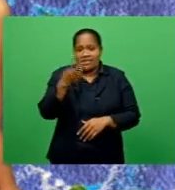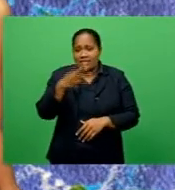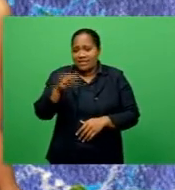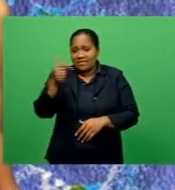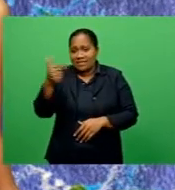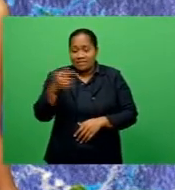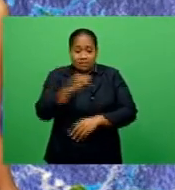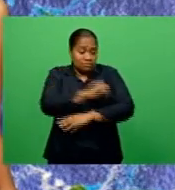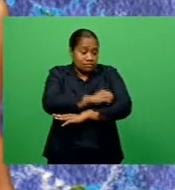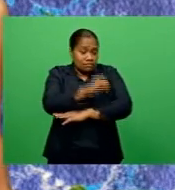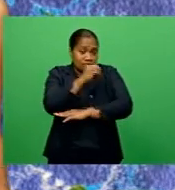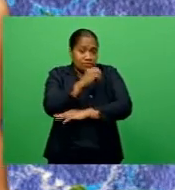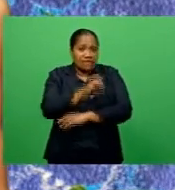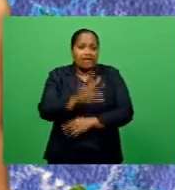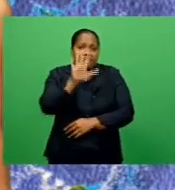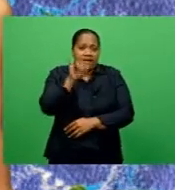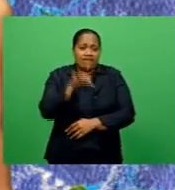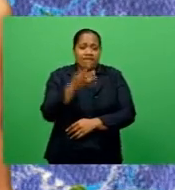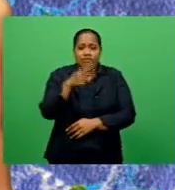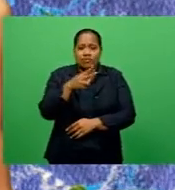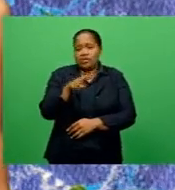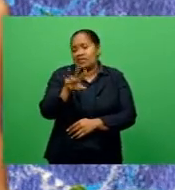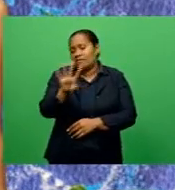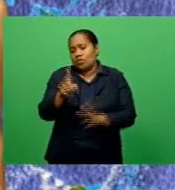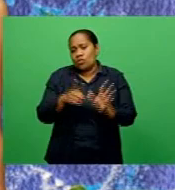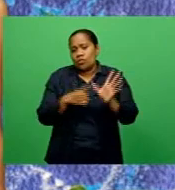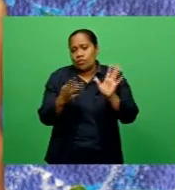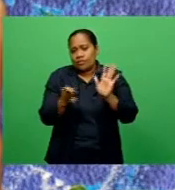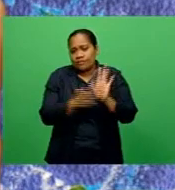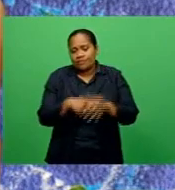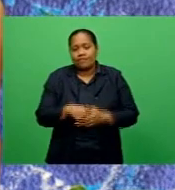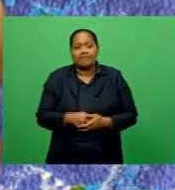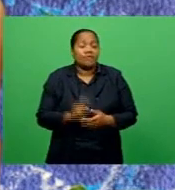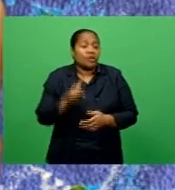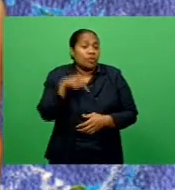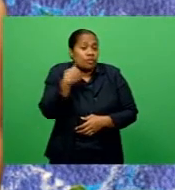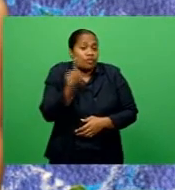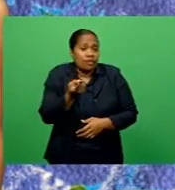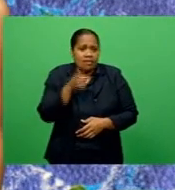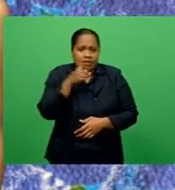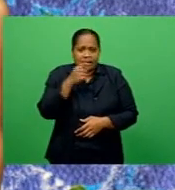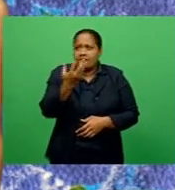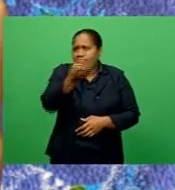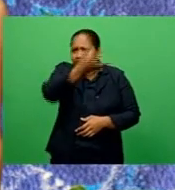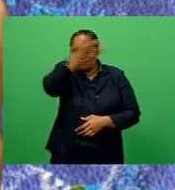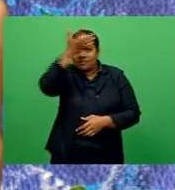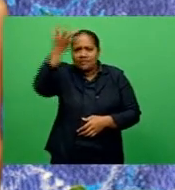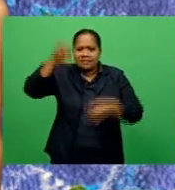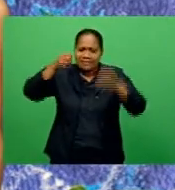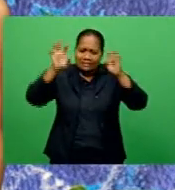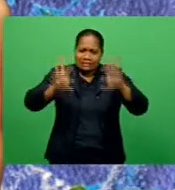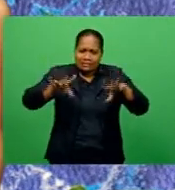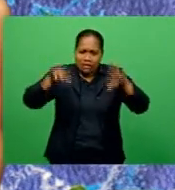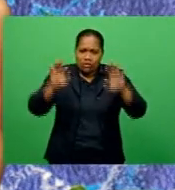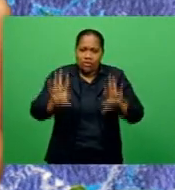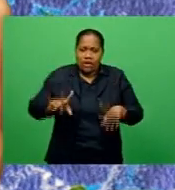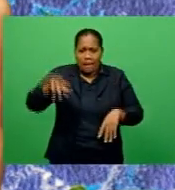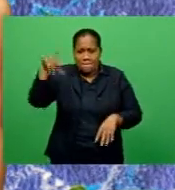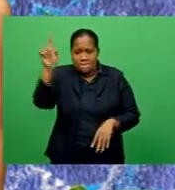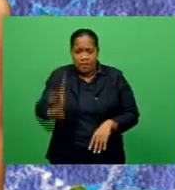at 5:24 a.m. Tomorrow we could see increased cloudiness and a chance of showers, perhaps thunderstorms in the